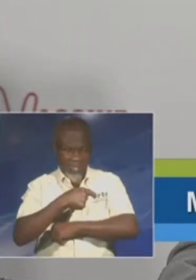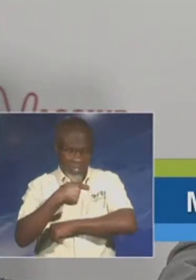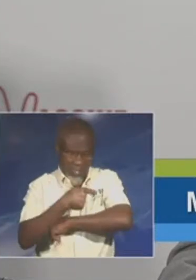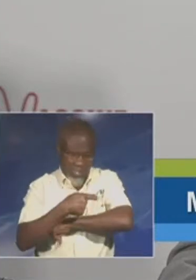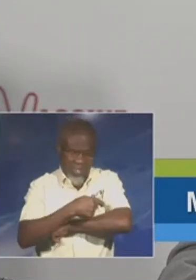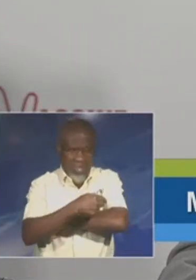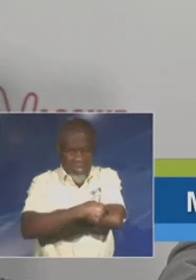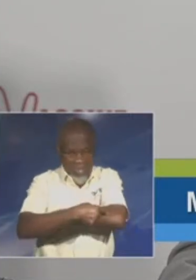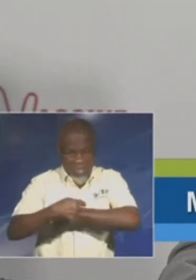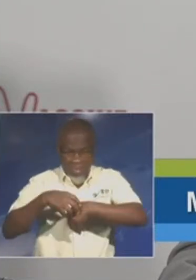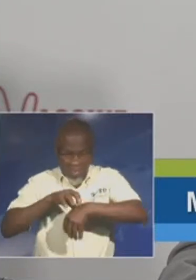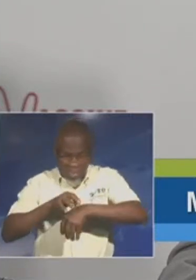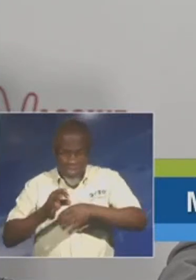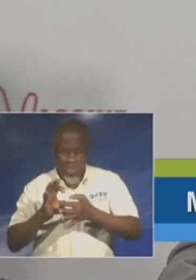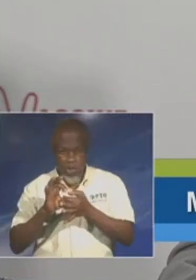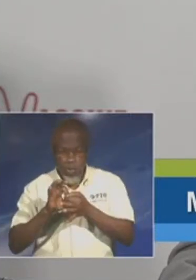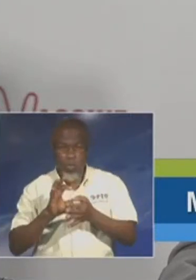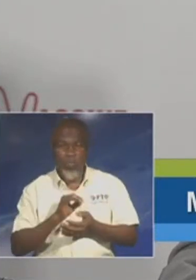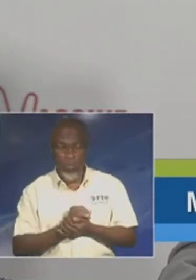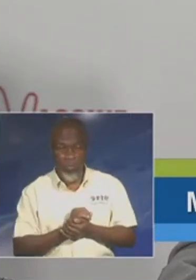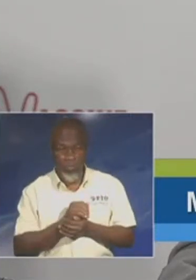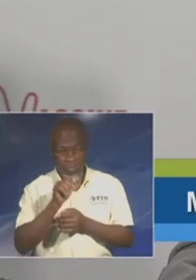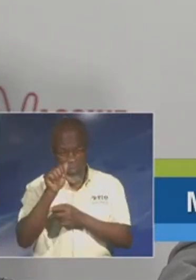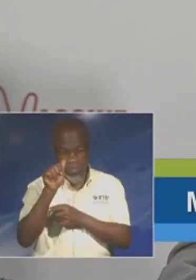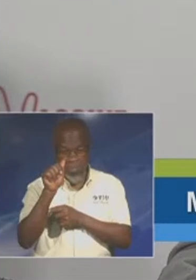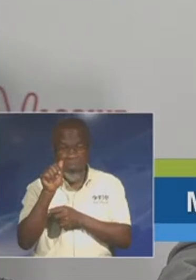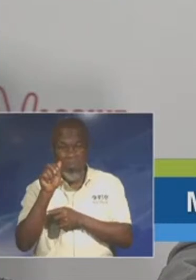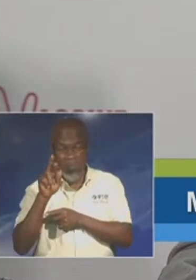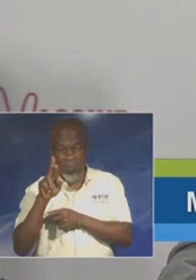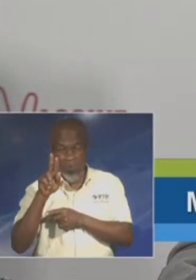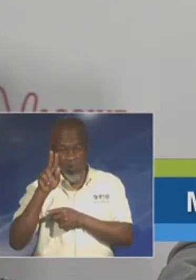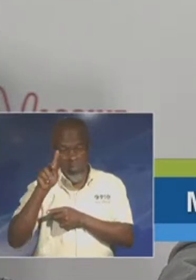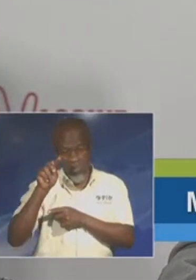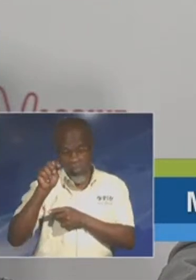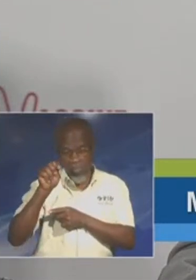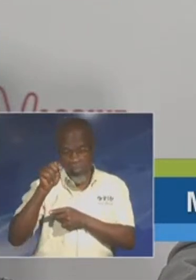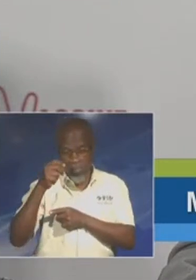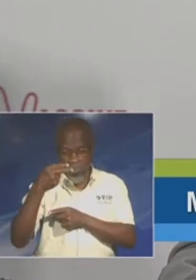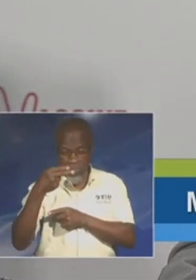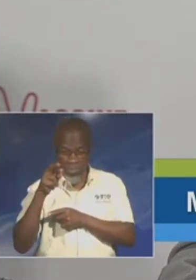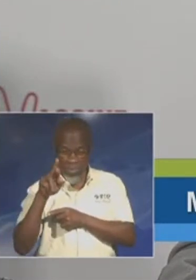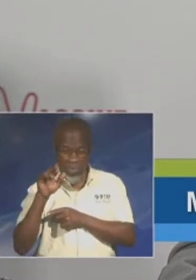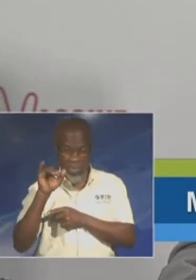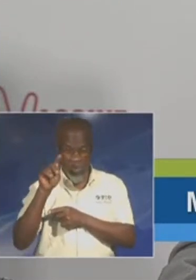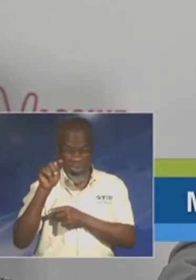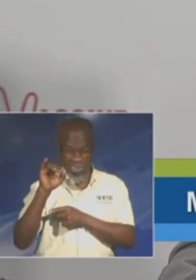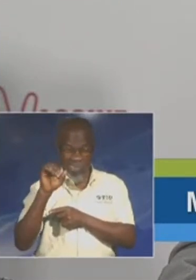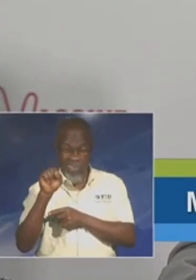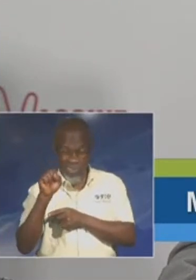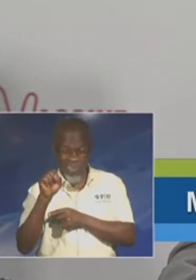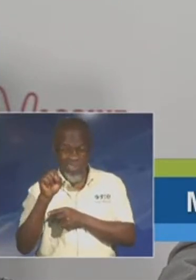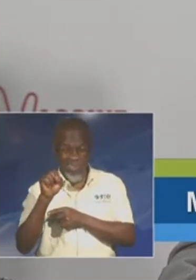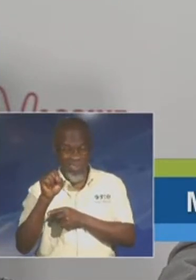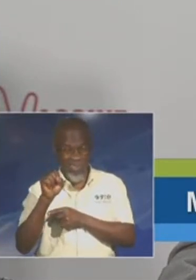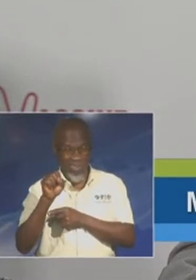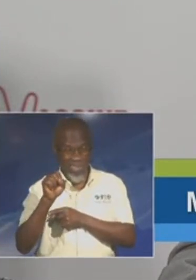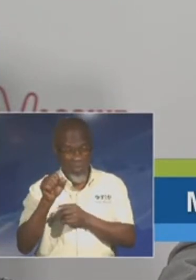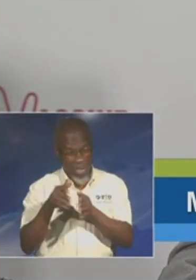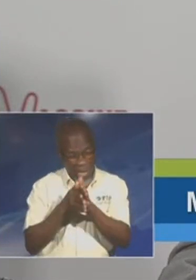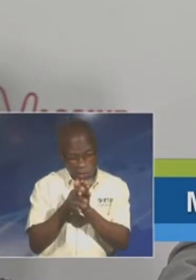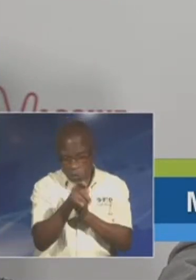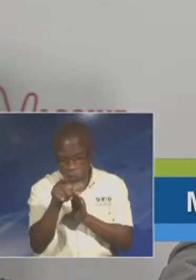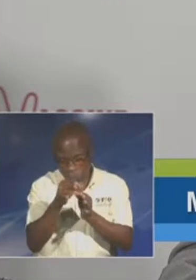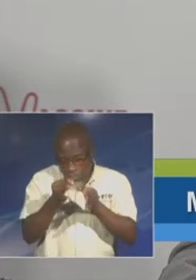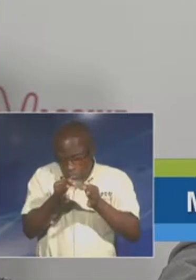a dialysis patient, regardless of age, we ask these people, if you are not vaccinated, to start the